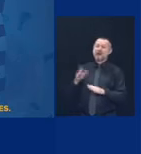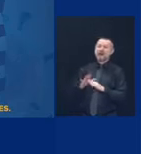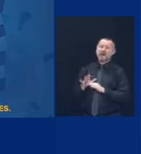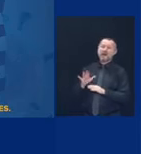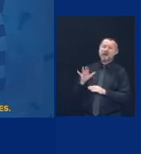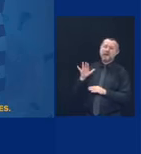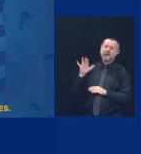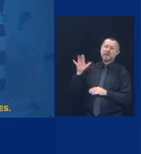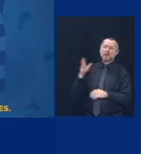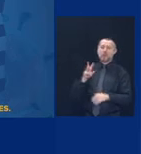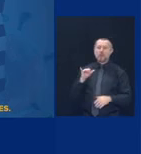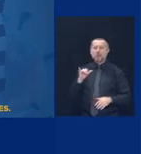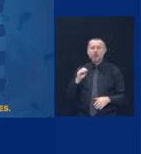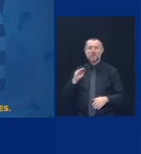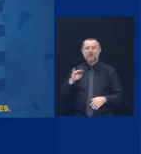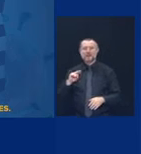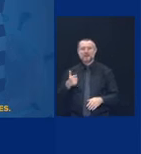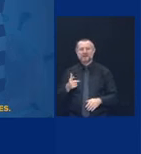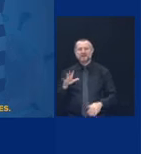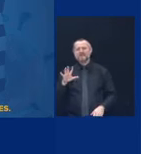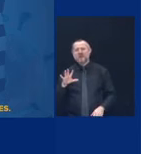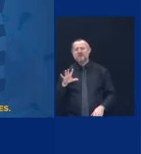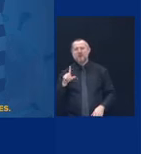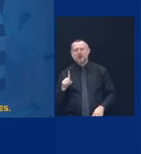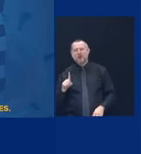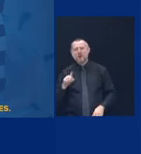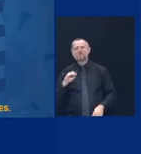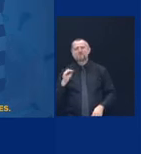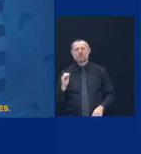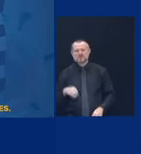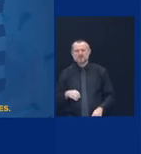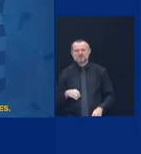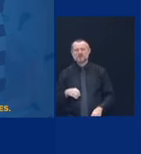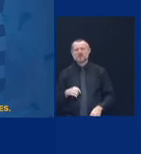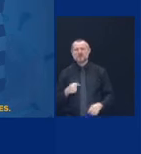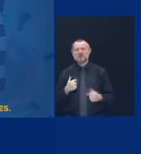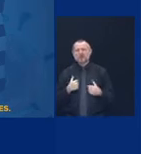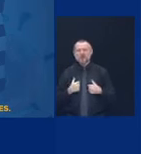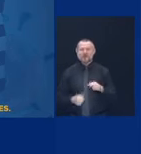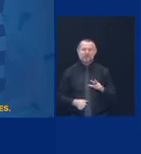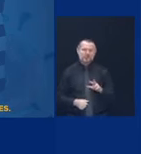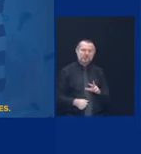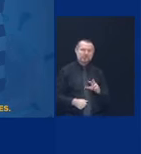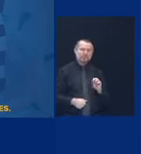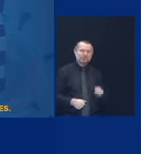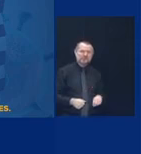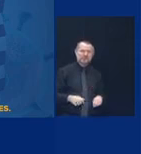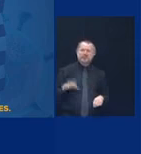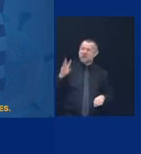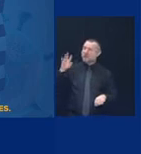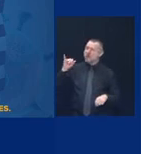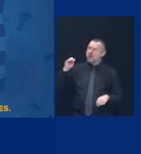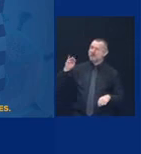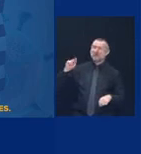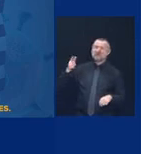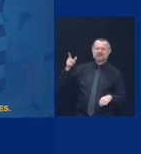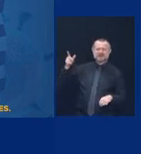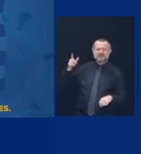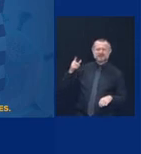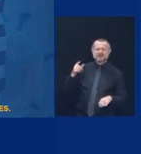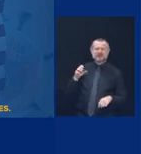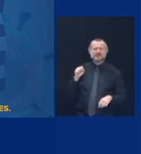is at 51%. We're talking about 3%. Wyoming's at 51. South Dakota, 46.